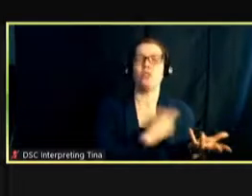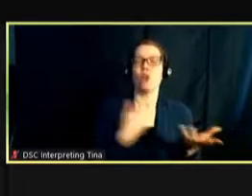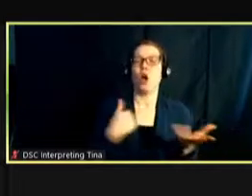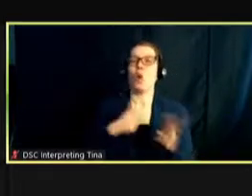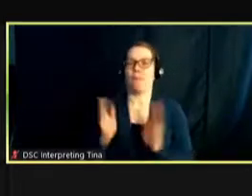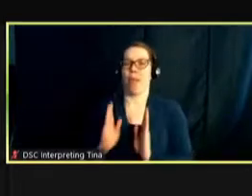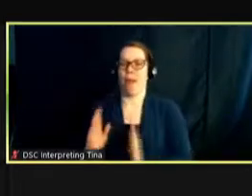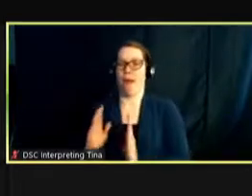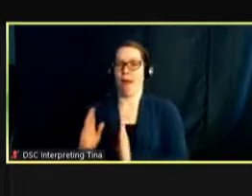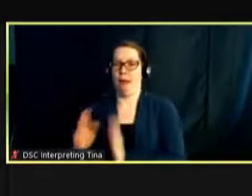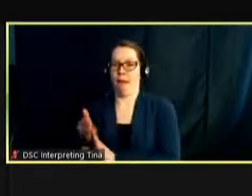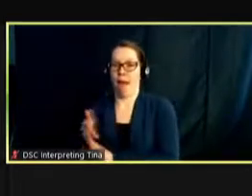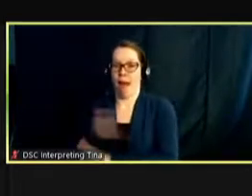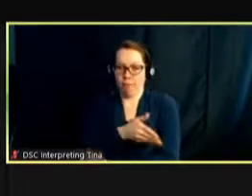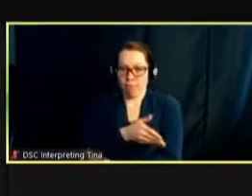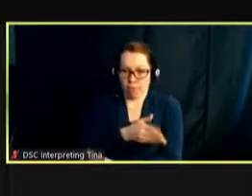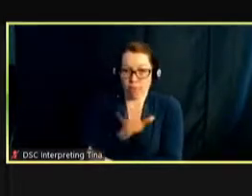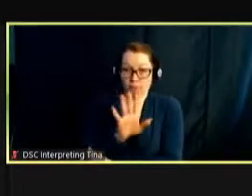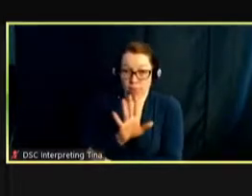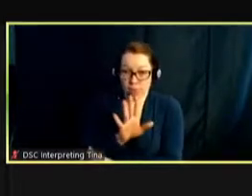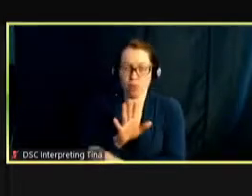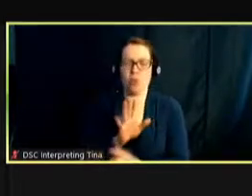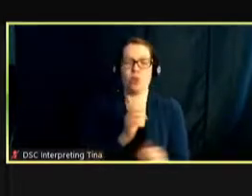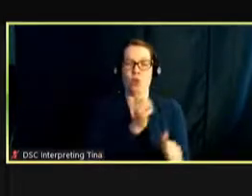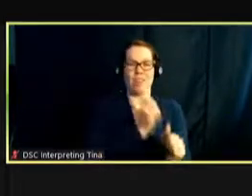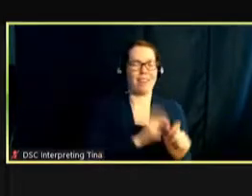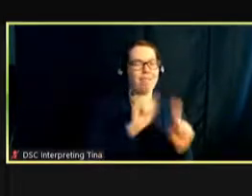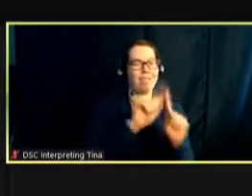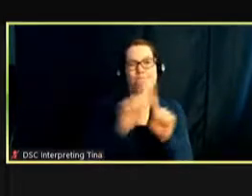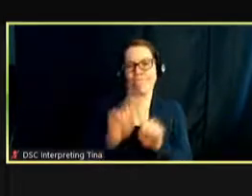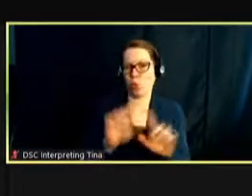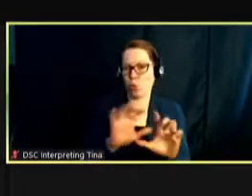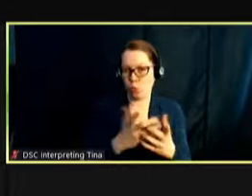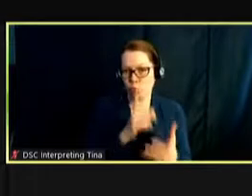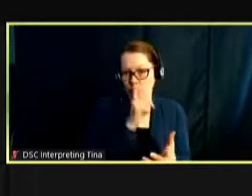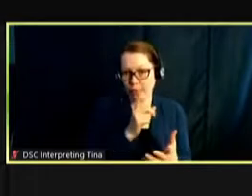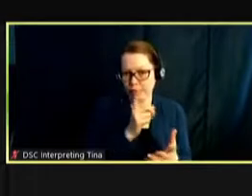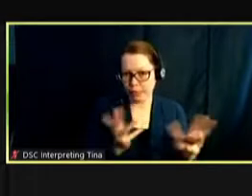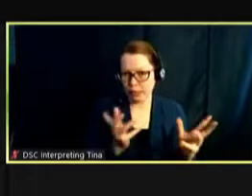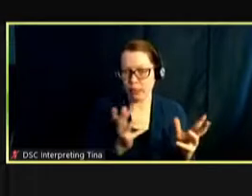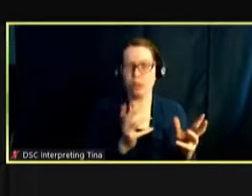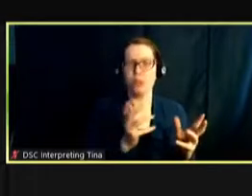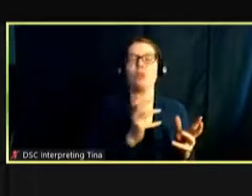that. So that goes with each of the groups, though. You see on their